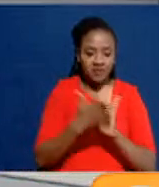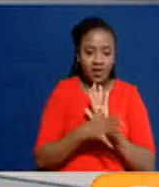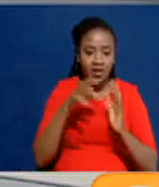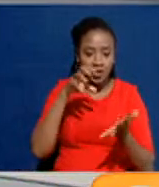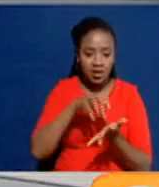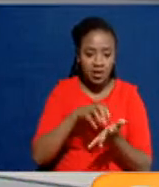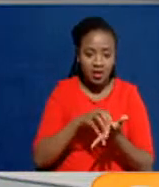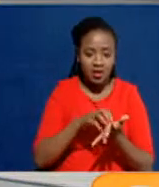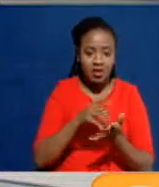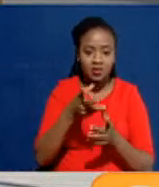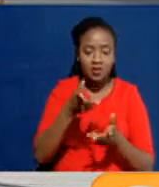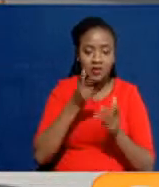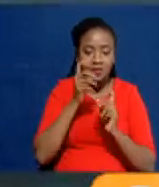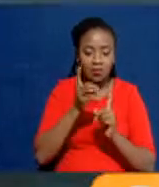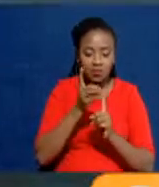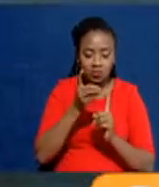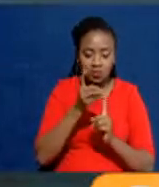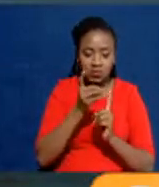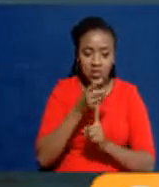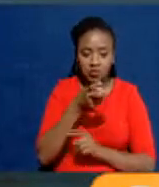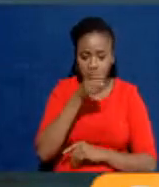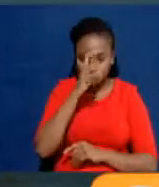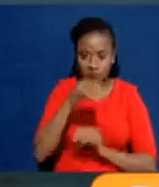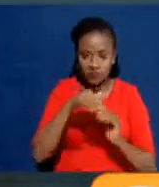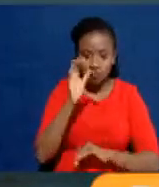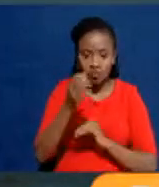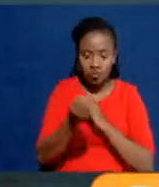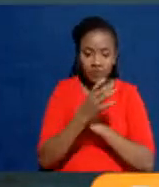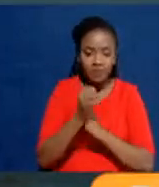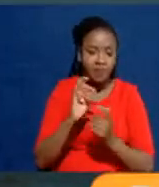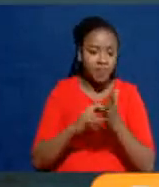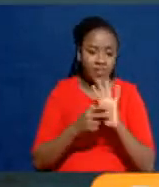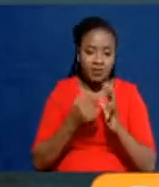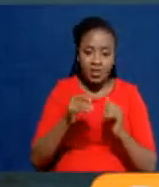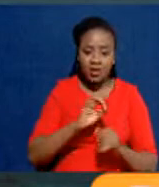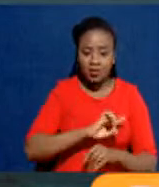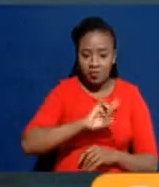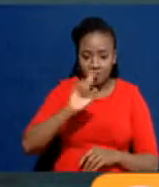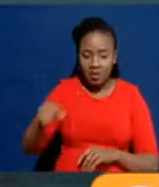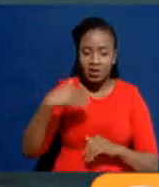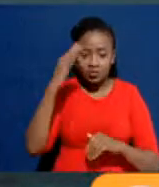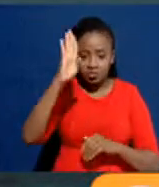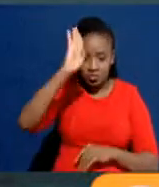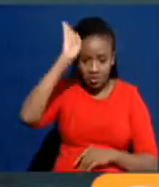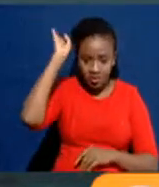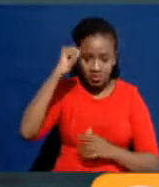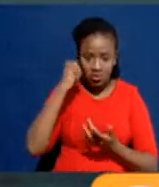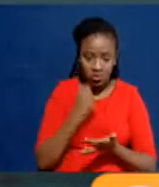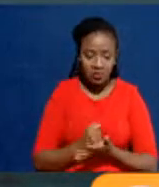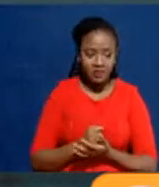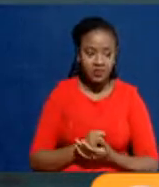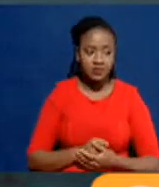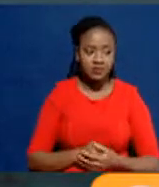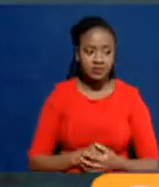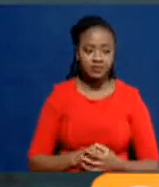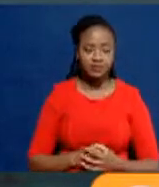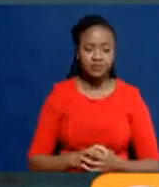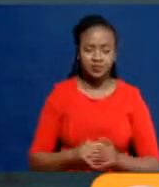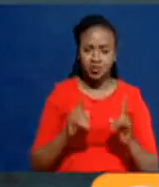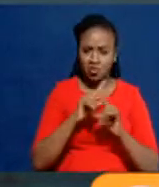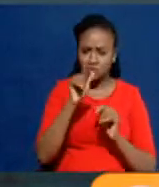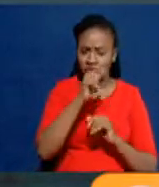mentioned on September 20th now for further direction. So it's back again to the AG now to give direction. Just a quick